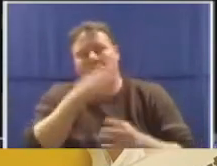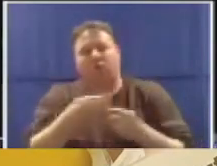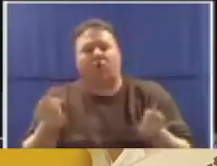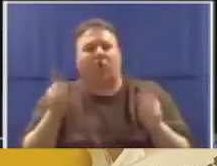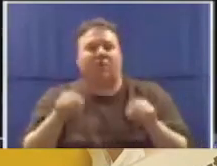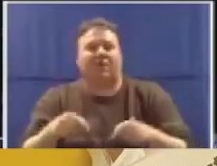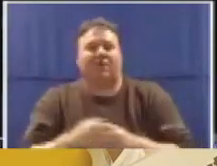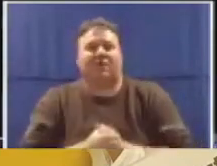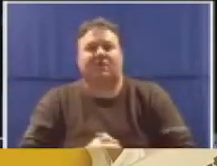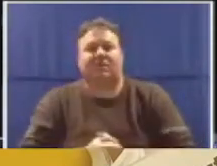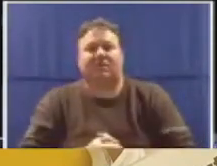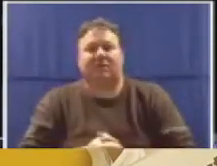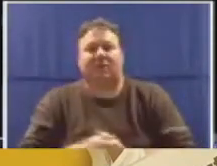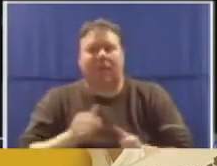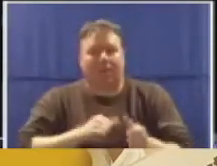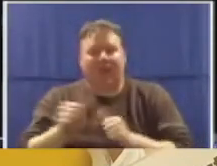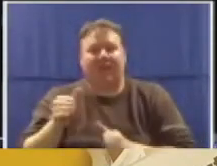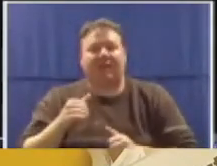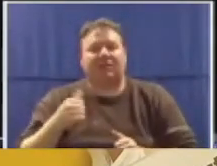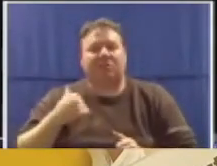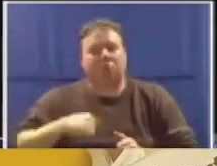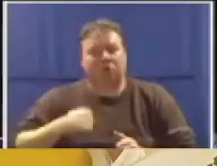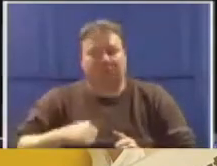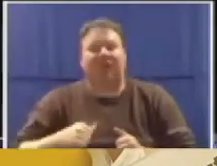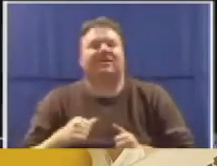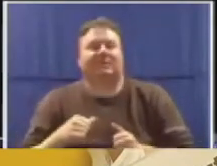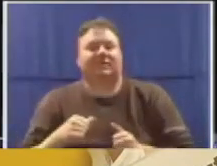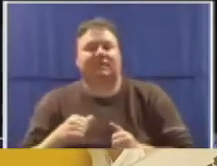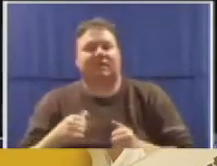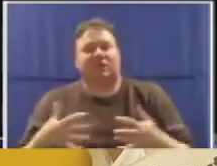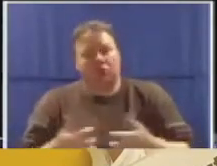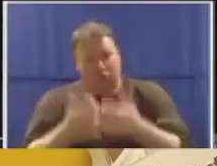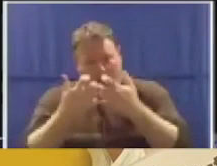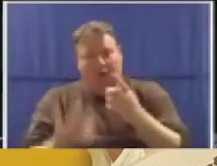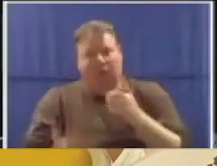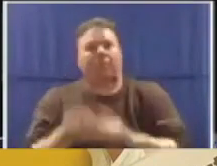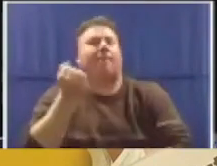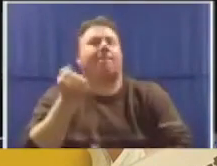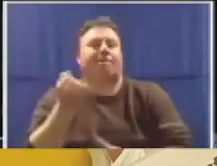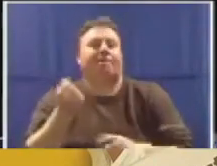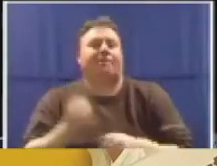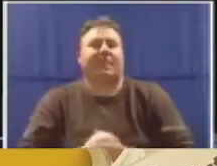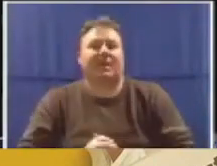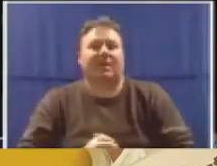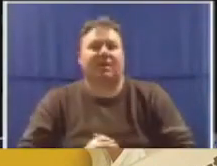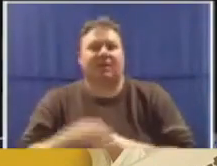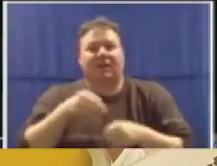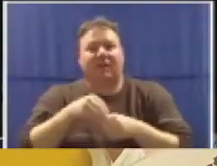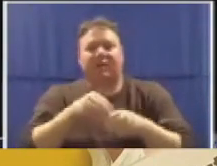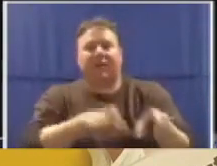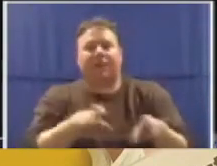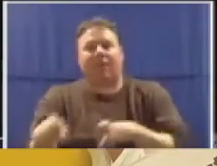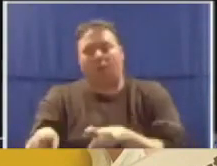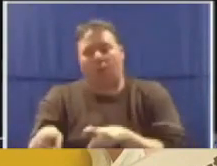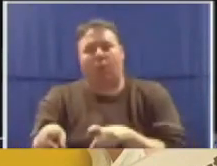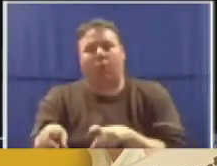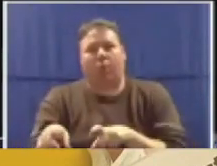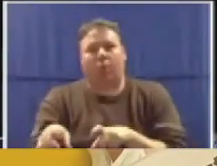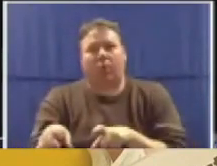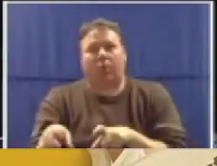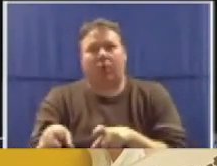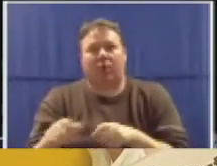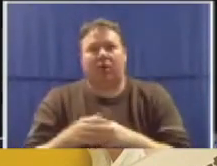Africa's best municipalities have taken up the challenge. We've got a lot to learn from them. In Cape Town, there is a